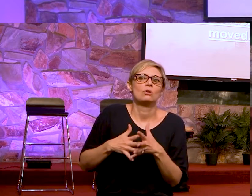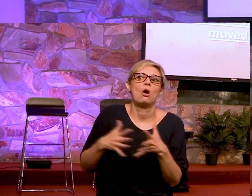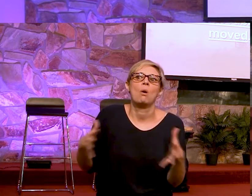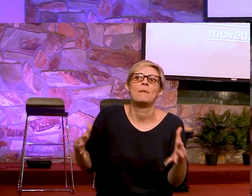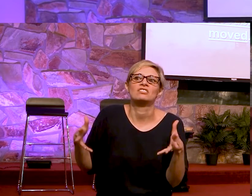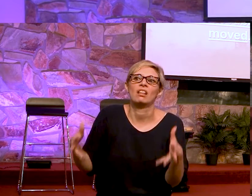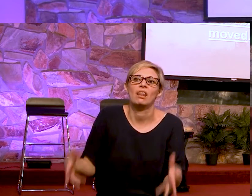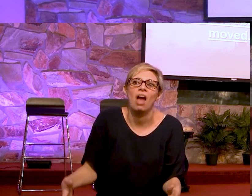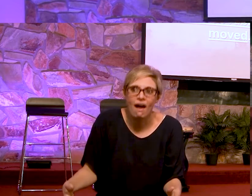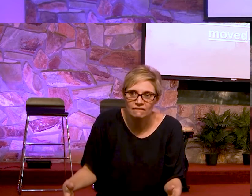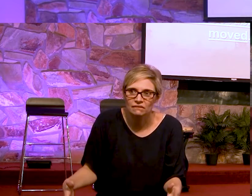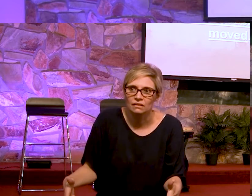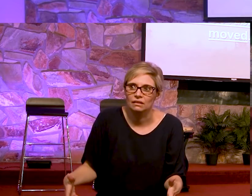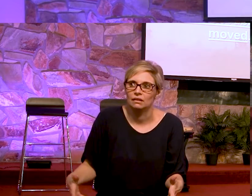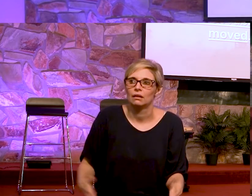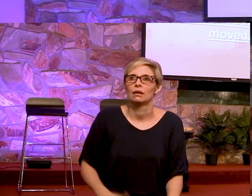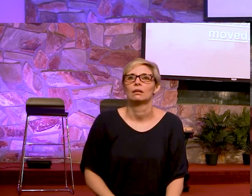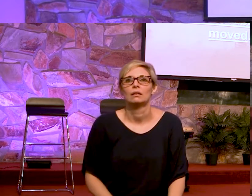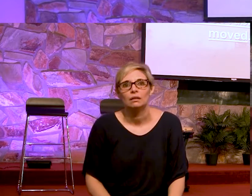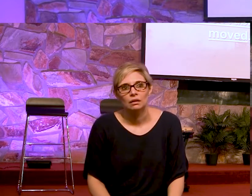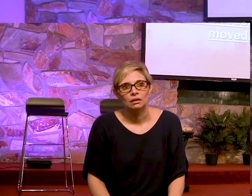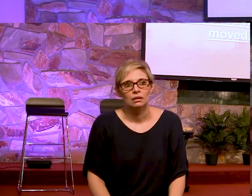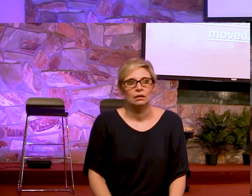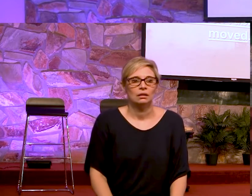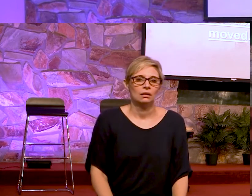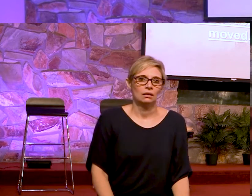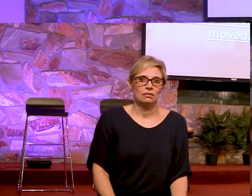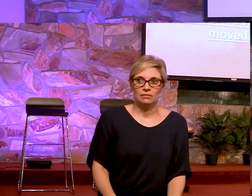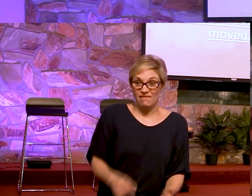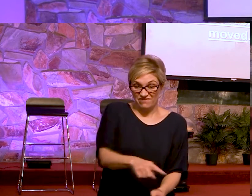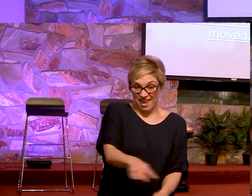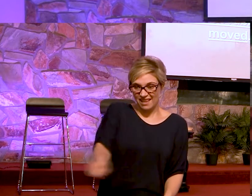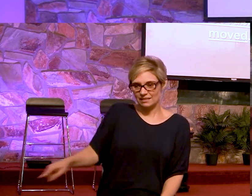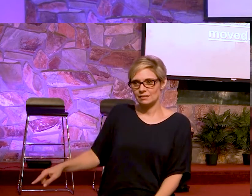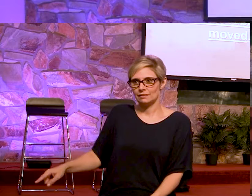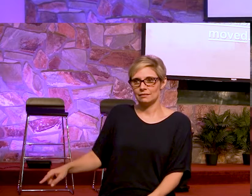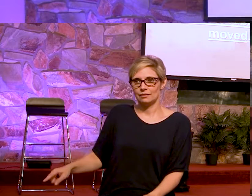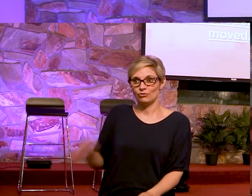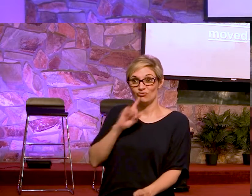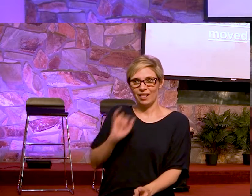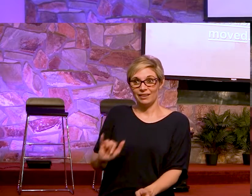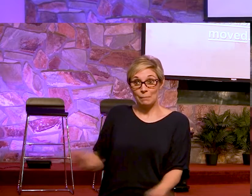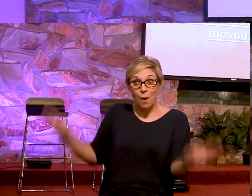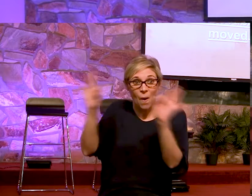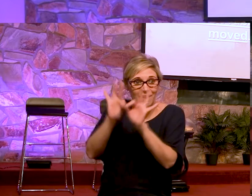insufficient things. The insignificant things.